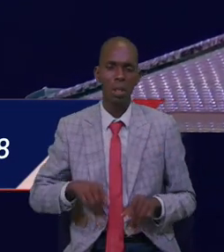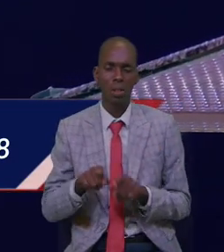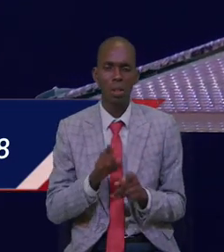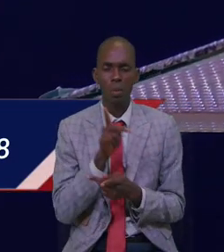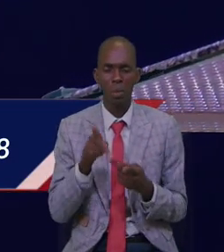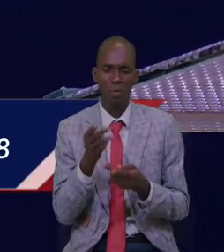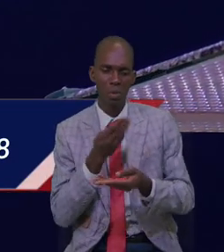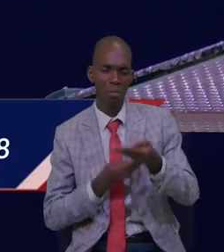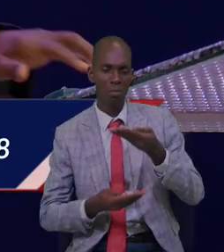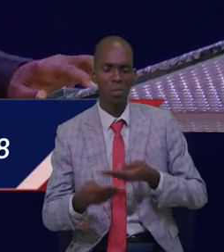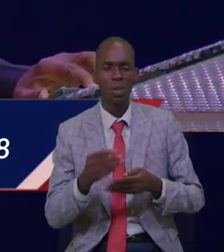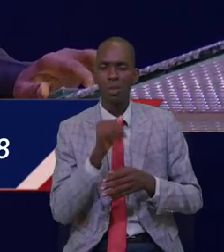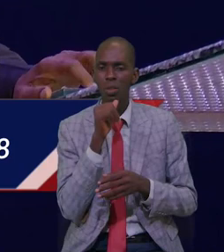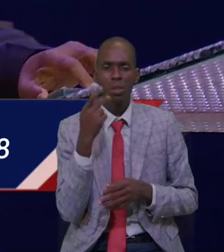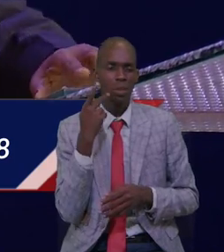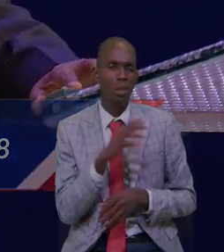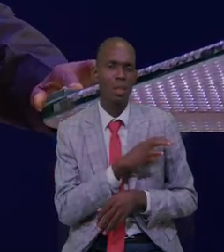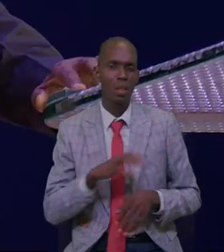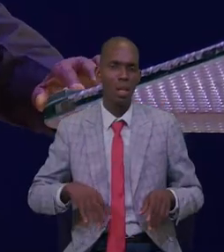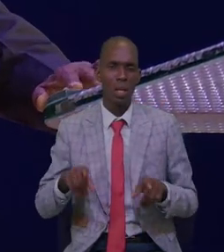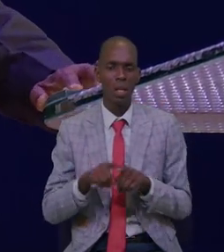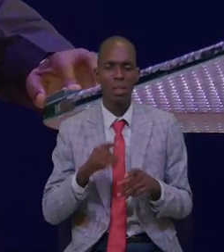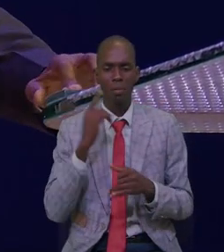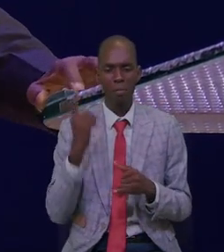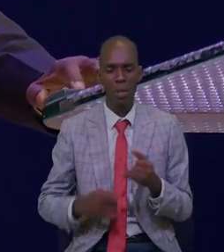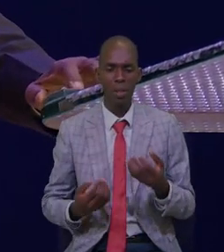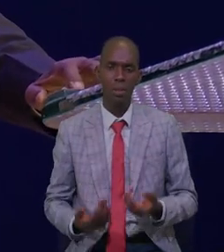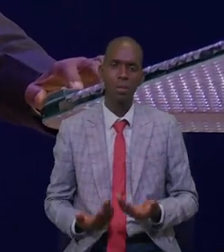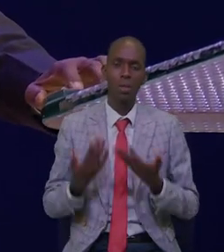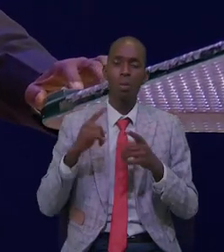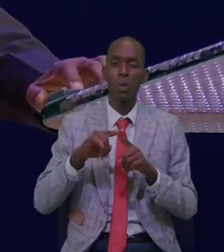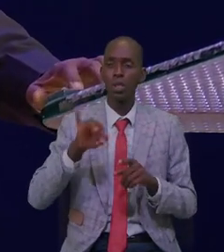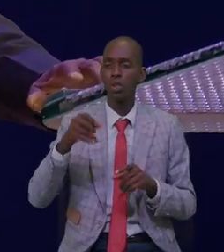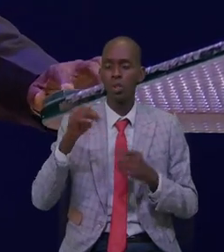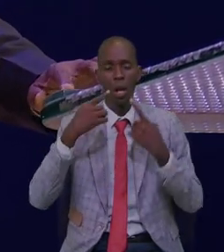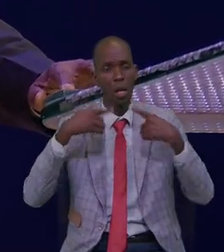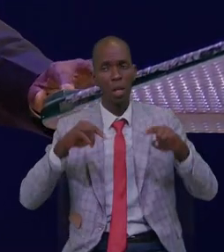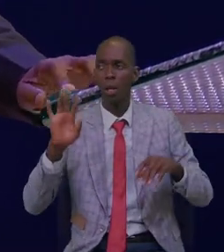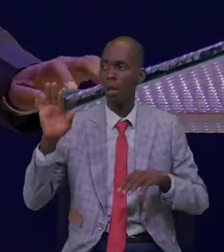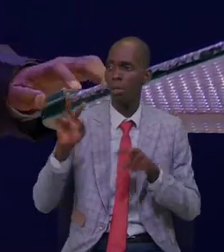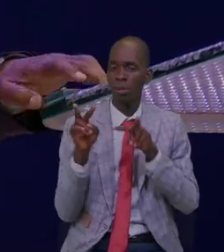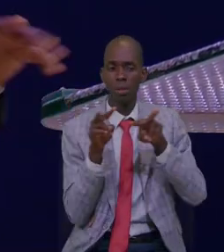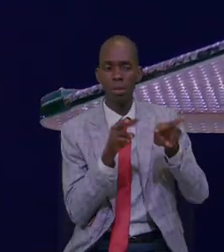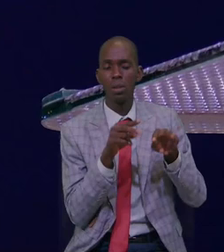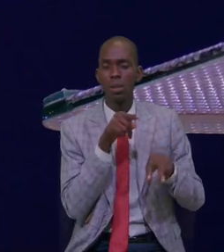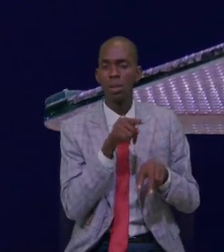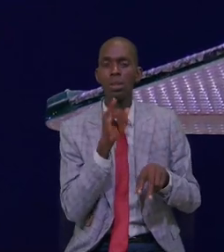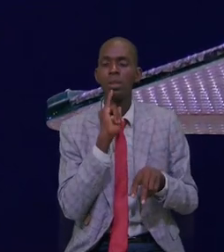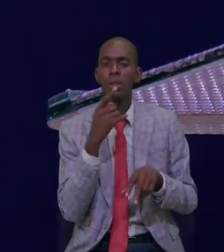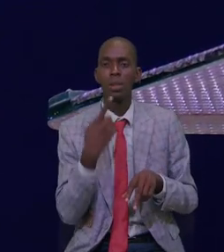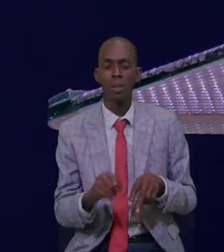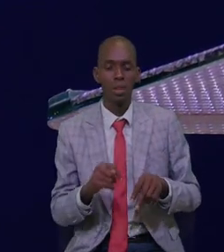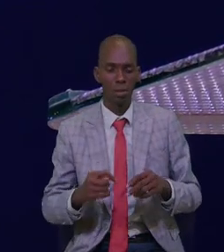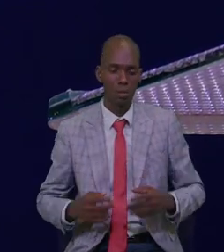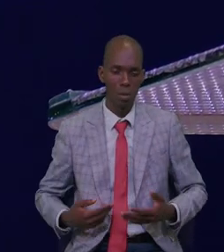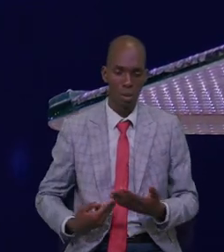him as the final sacrifice. John announced and said, behold the Lamb of God, which taketh away the sin of the world. And